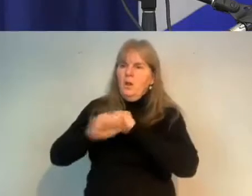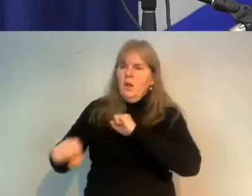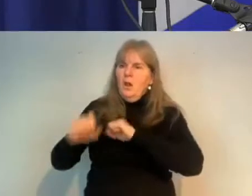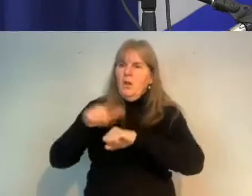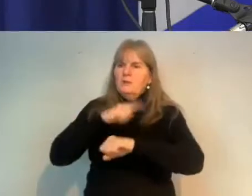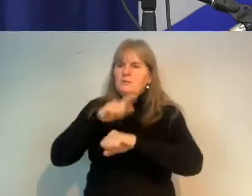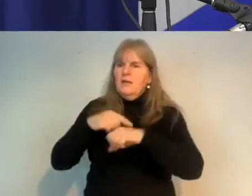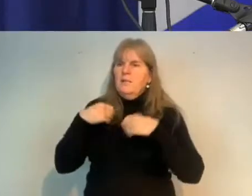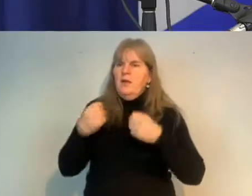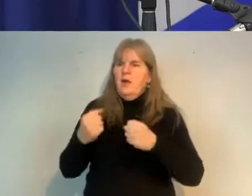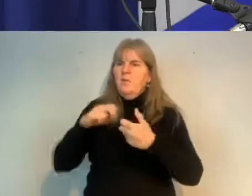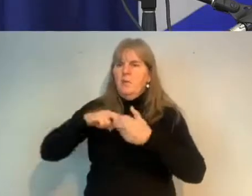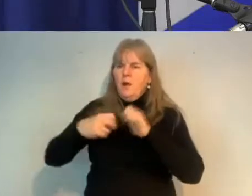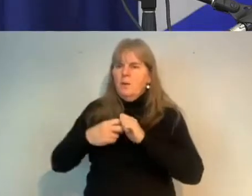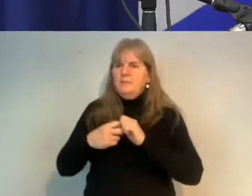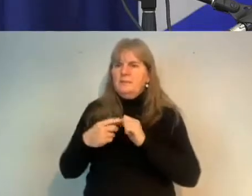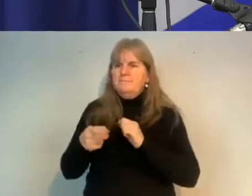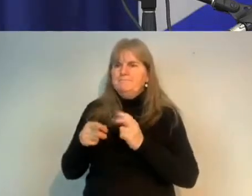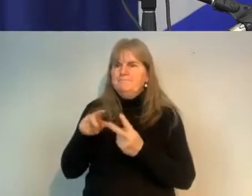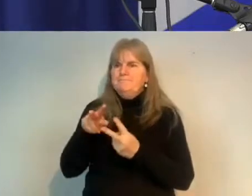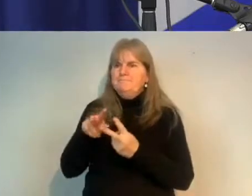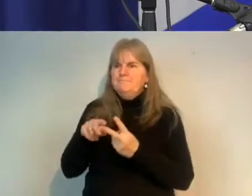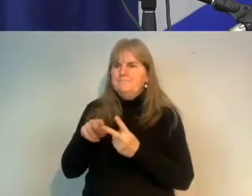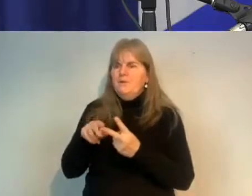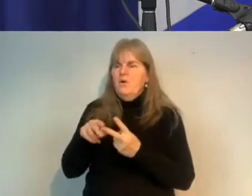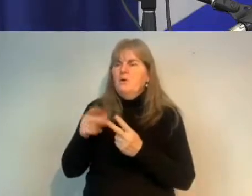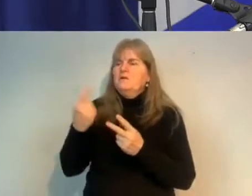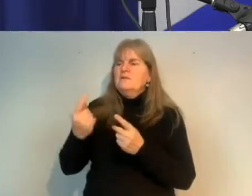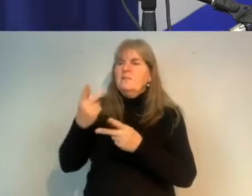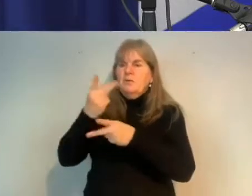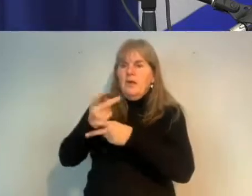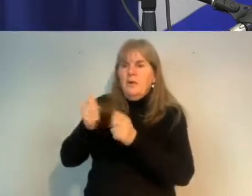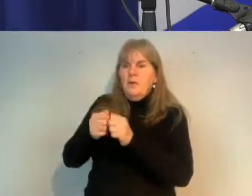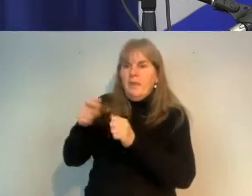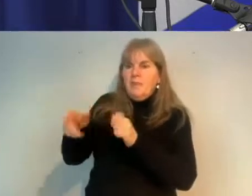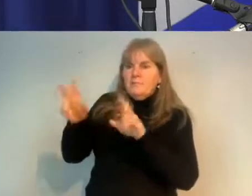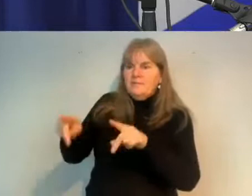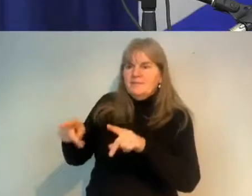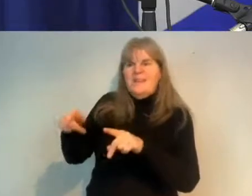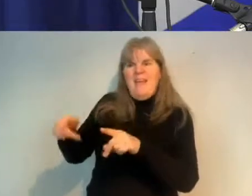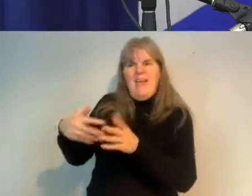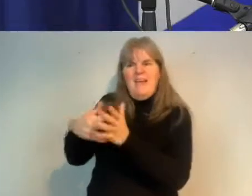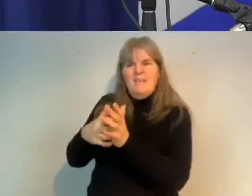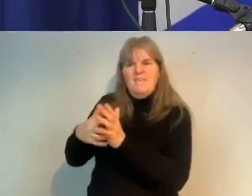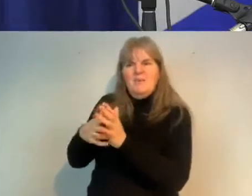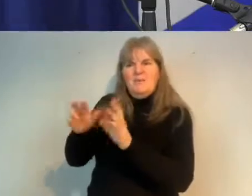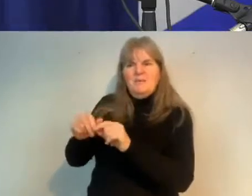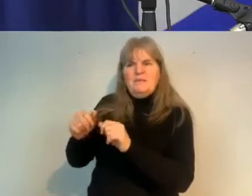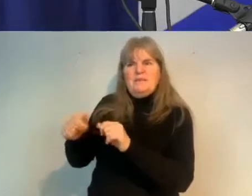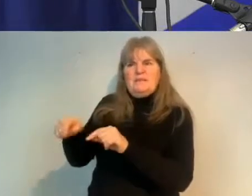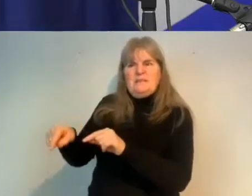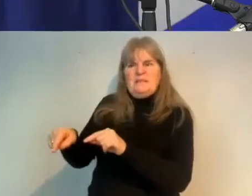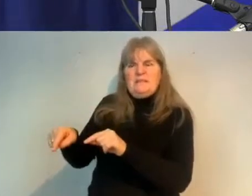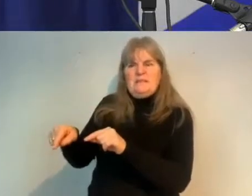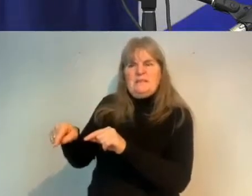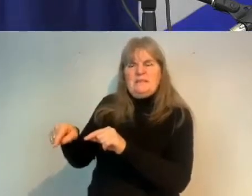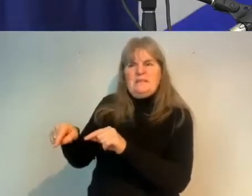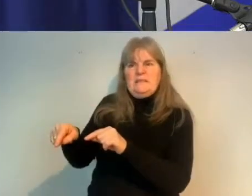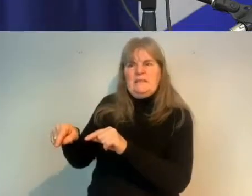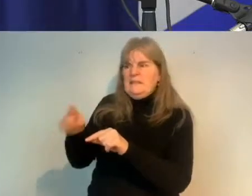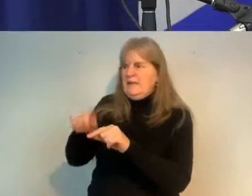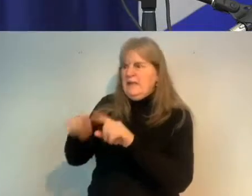or someone you're caring for fits in this situation, and you can't get a